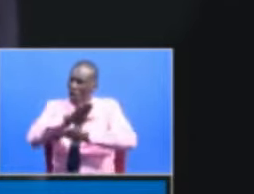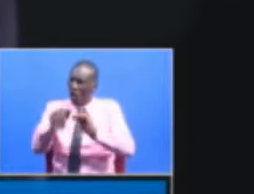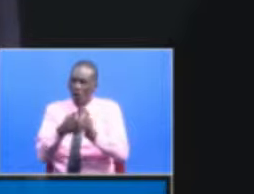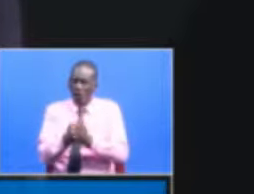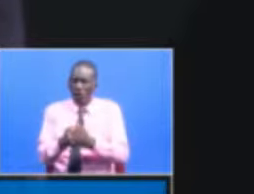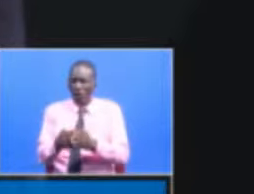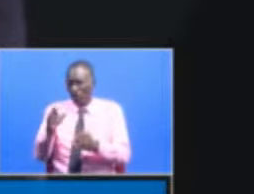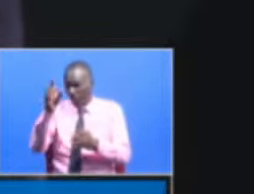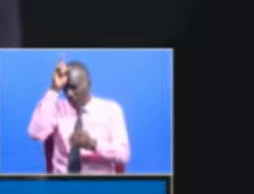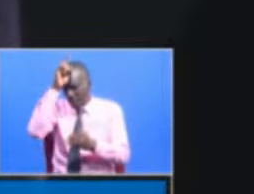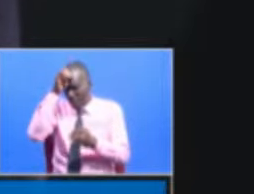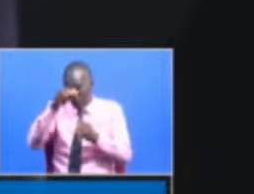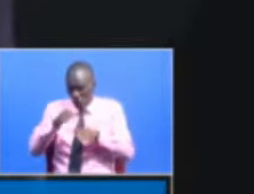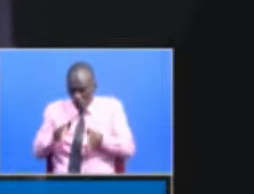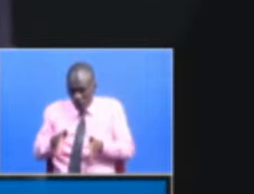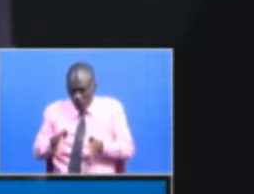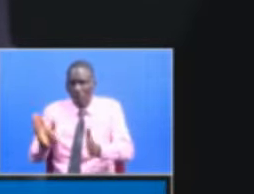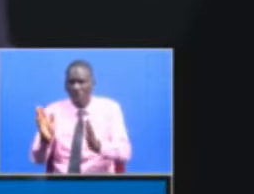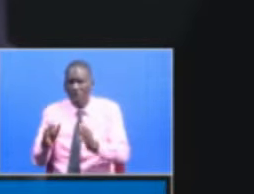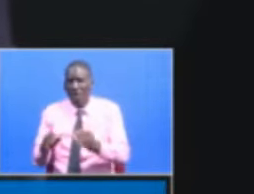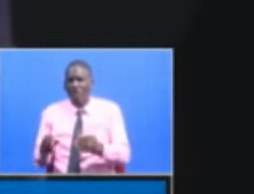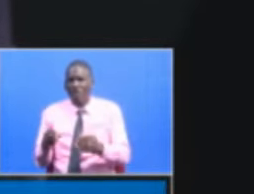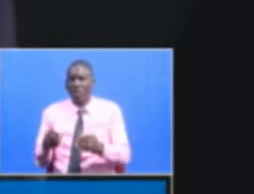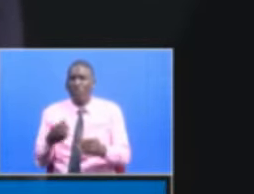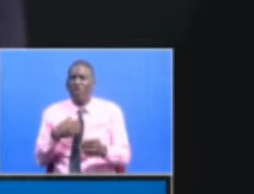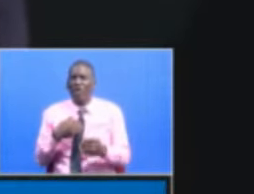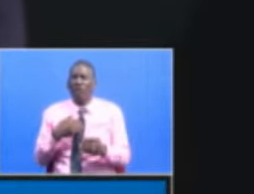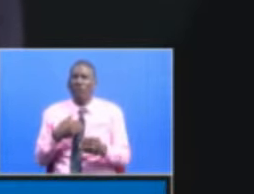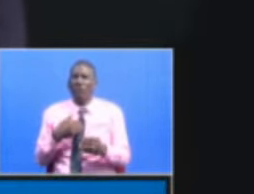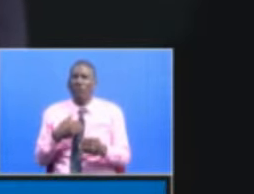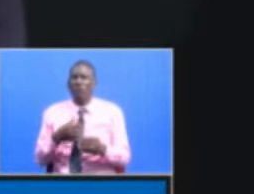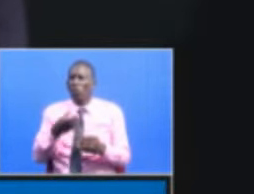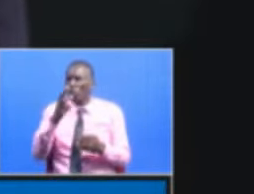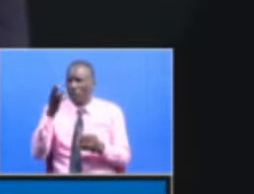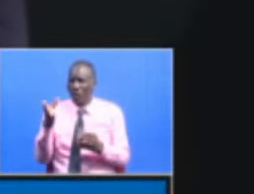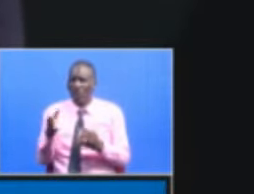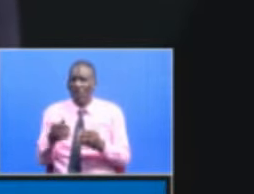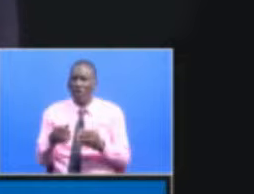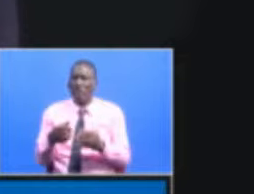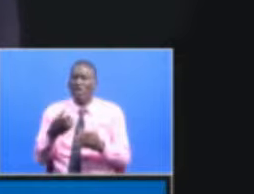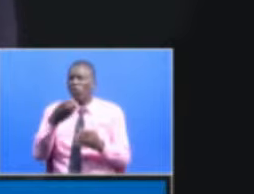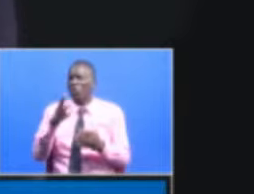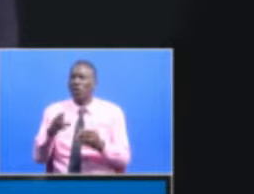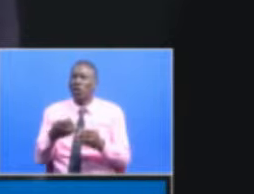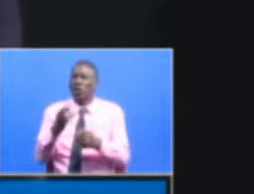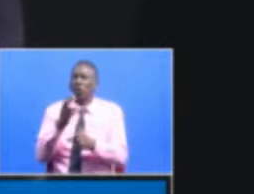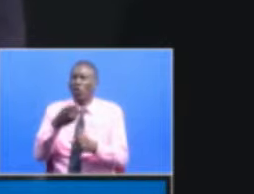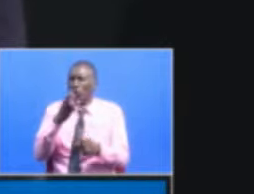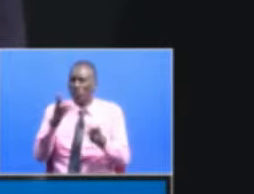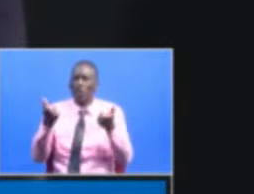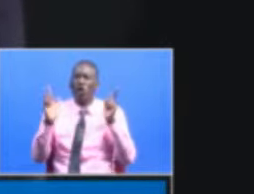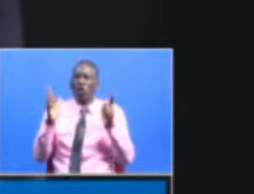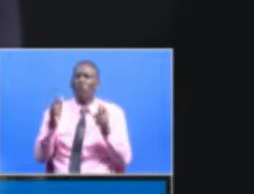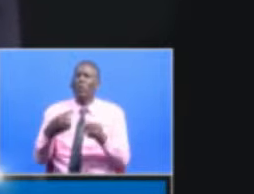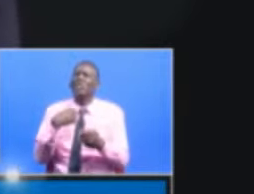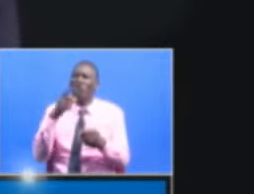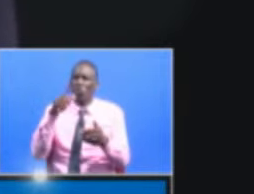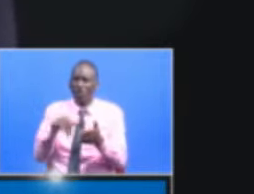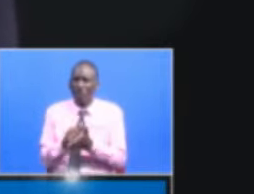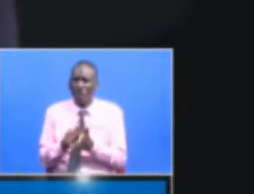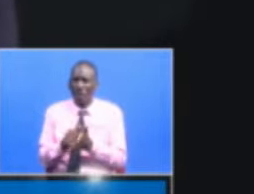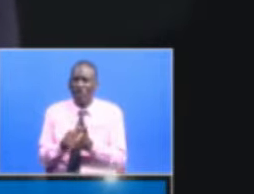settlements, they always used to be under constant water tracking, either by the county government or the partners. Mm. So we said, during the